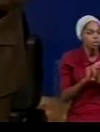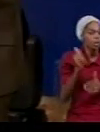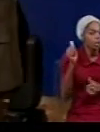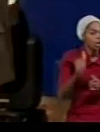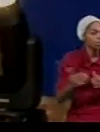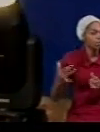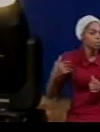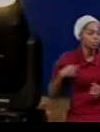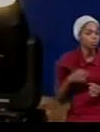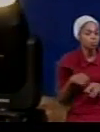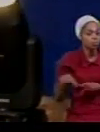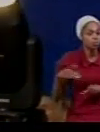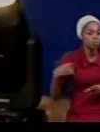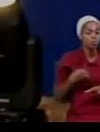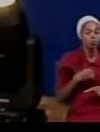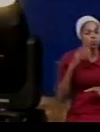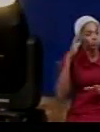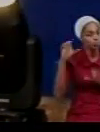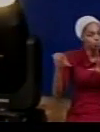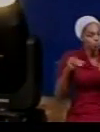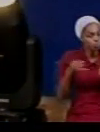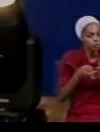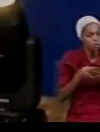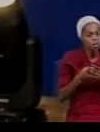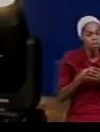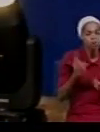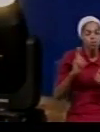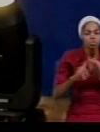God. We do it for the honor of God.